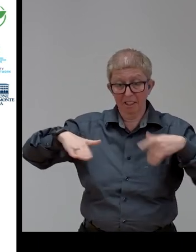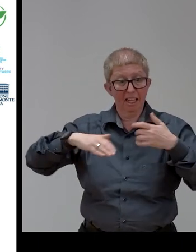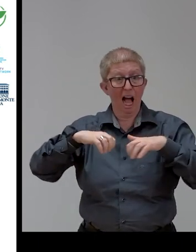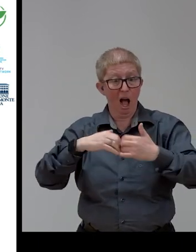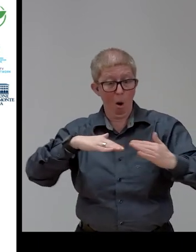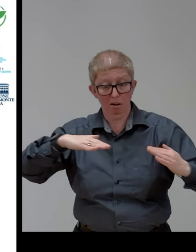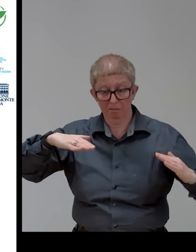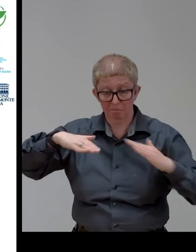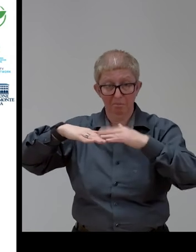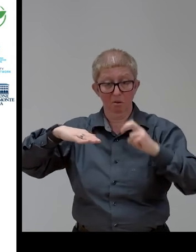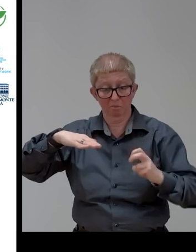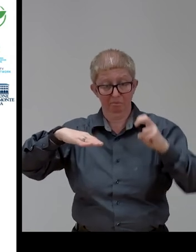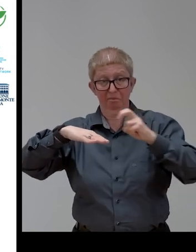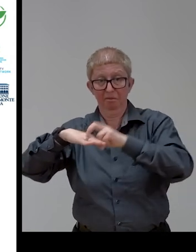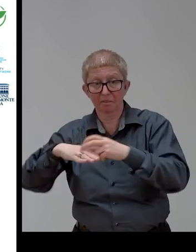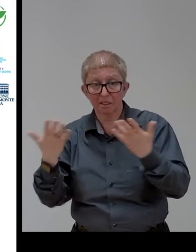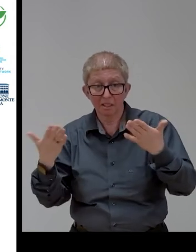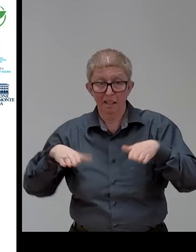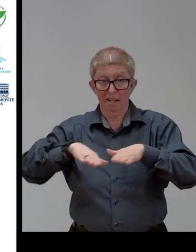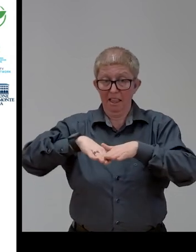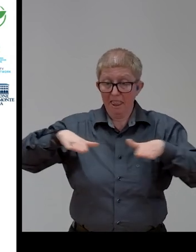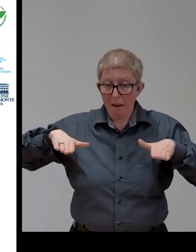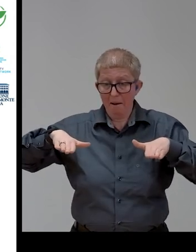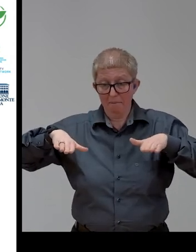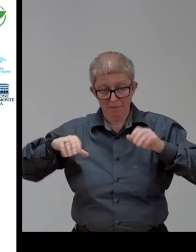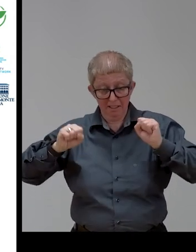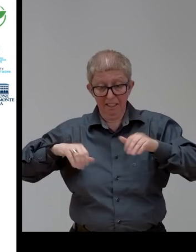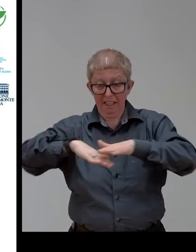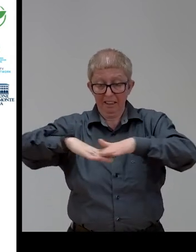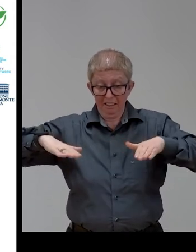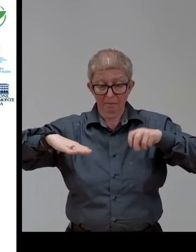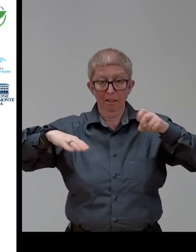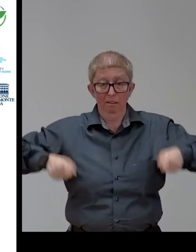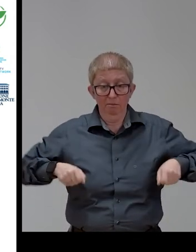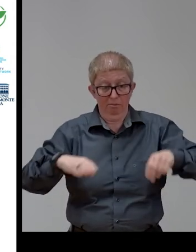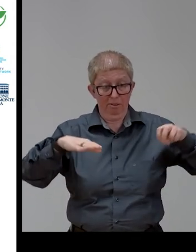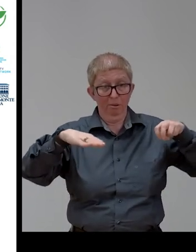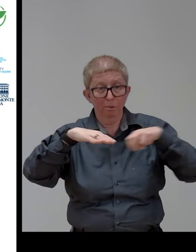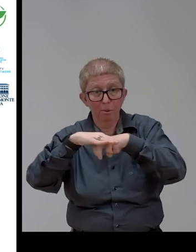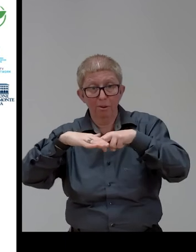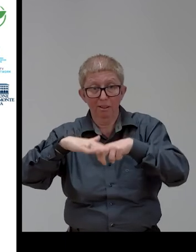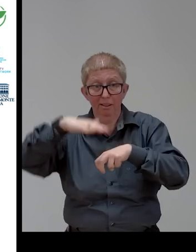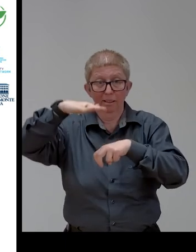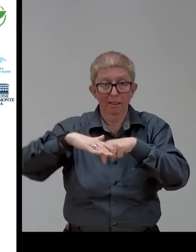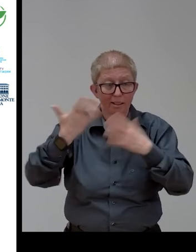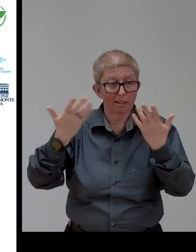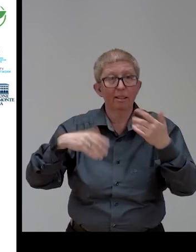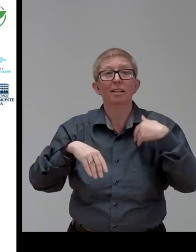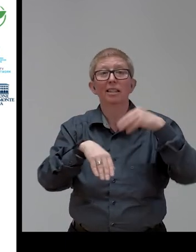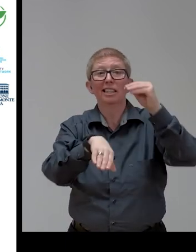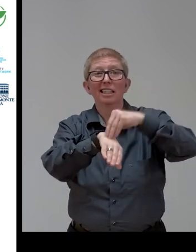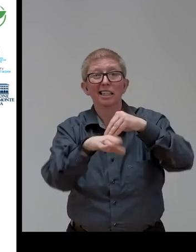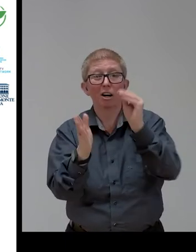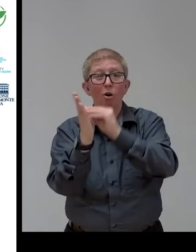for wheelchair users. The registration desk has to be lowered. When you make the promotion of the event, you